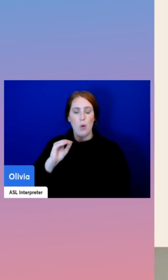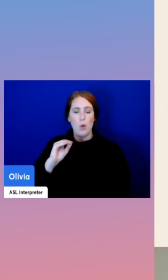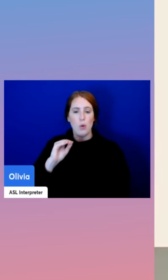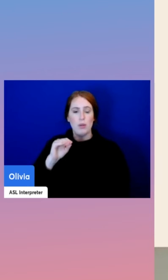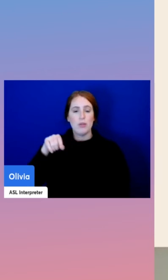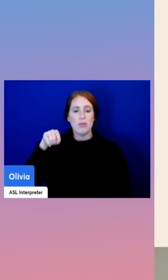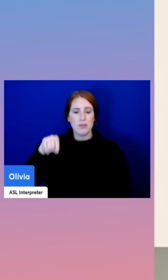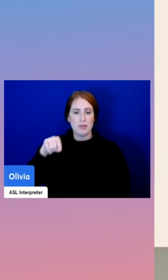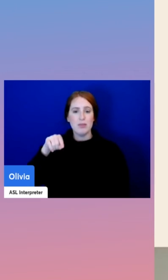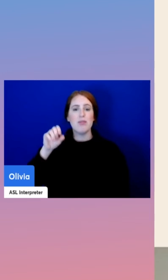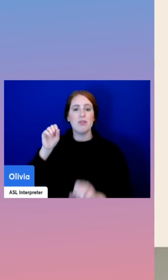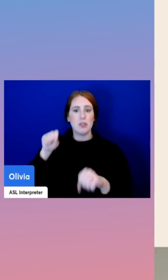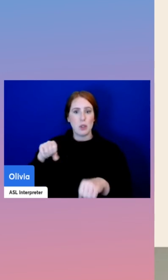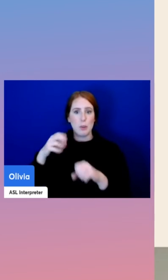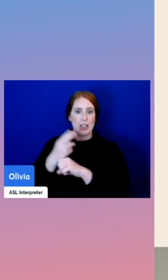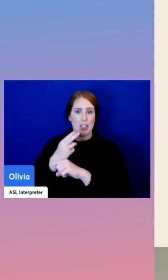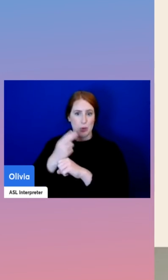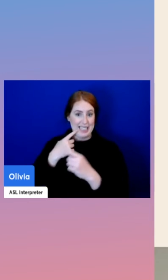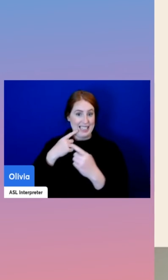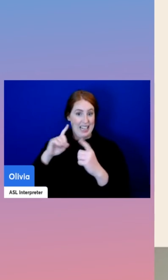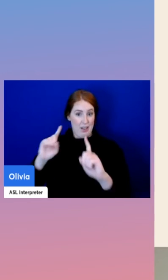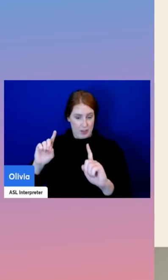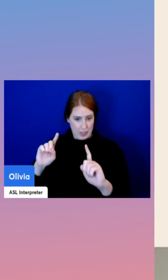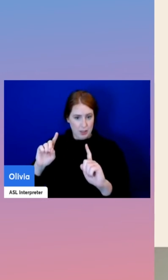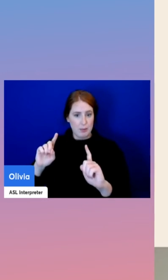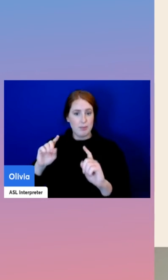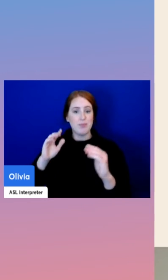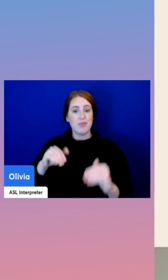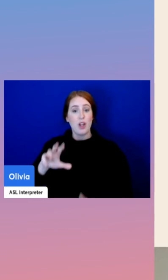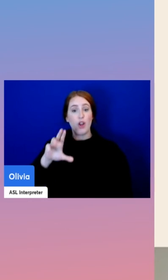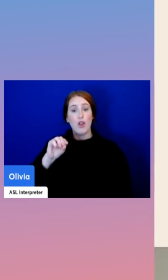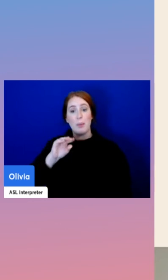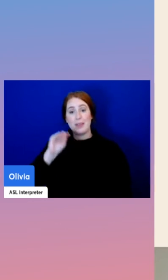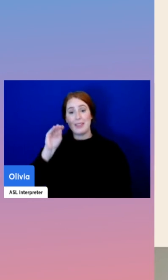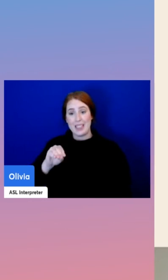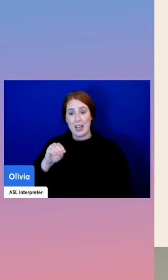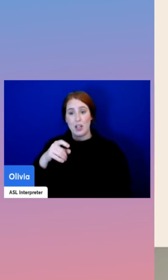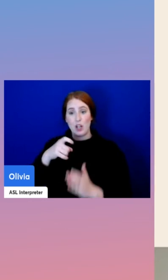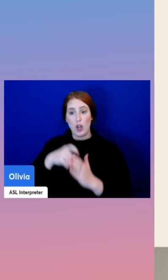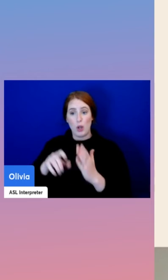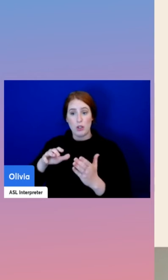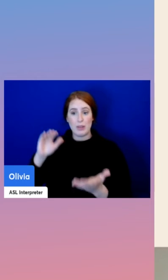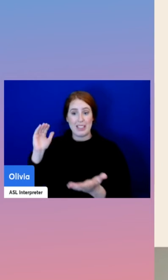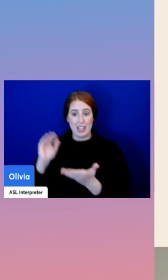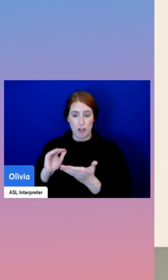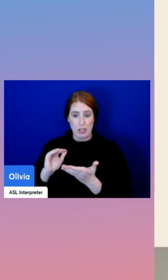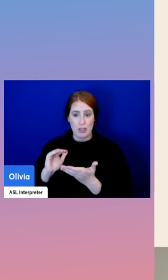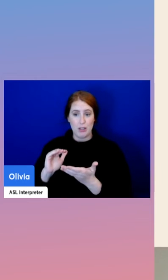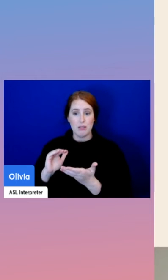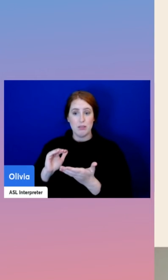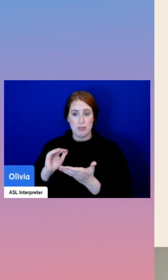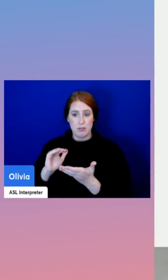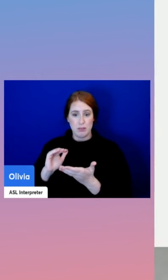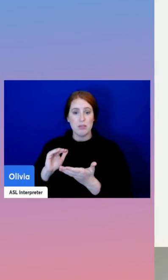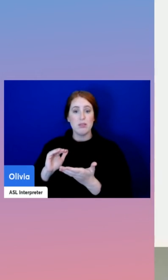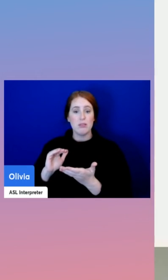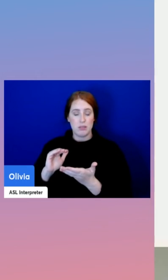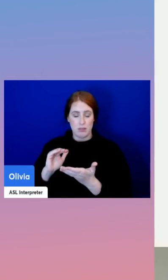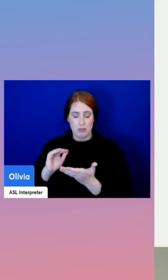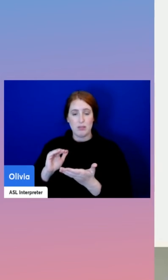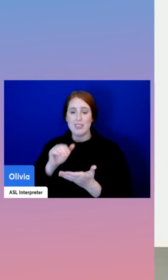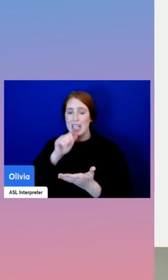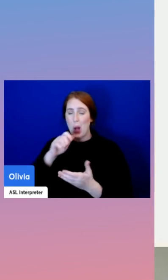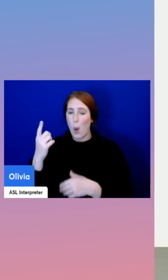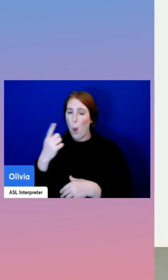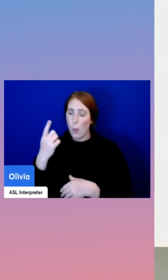be used successfully. There was a 30% cost reduction. So as mentioned before, they are not always